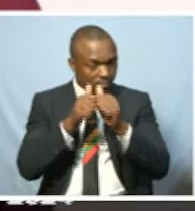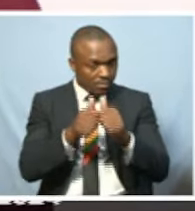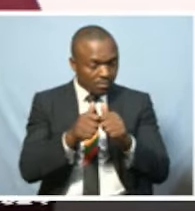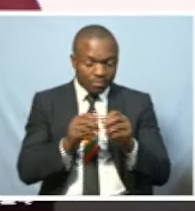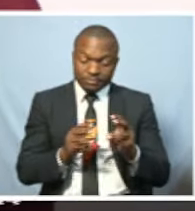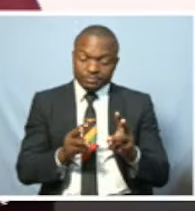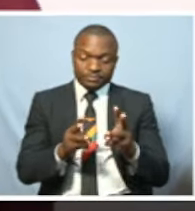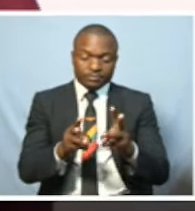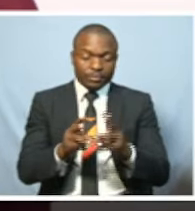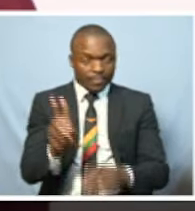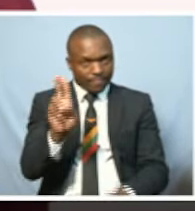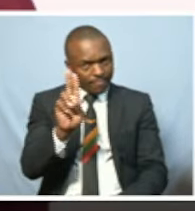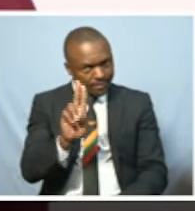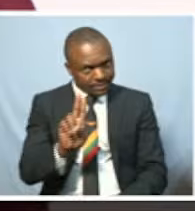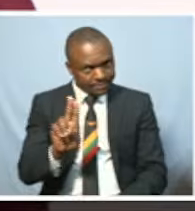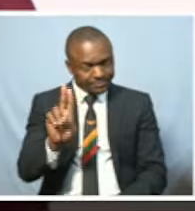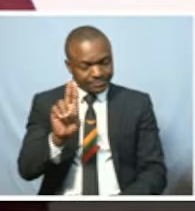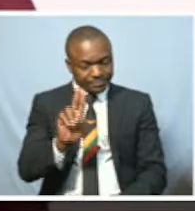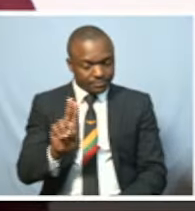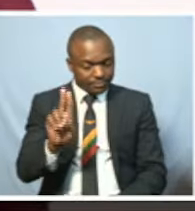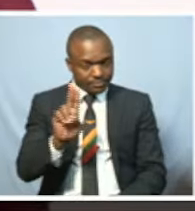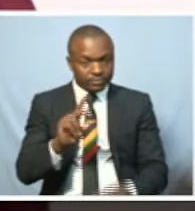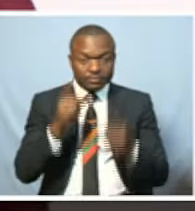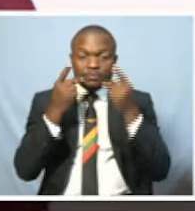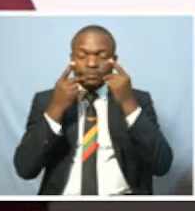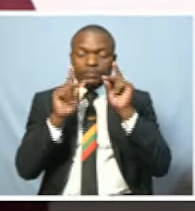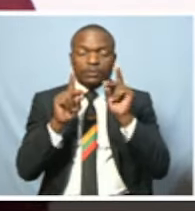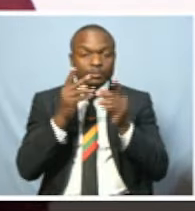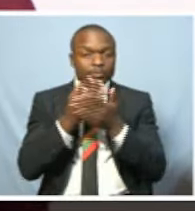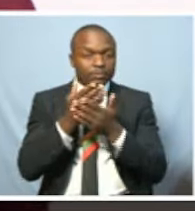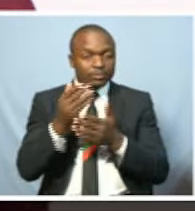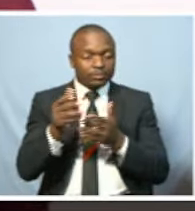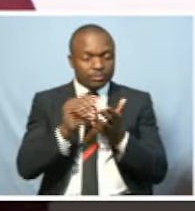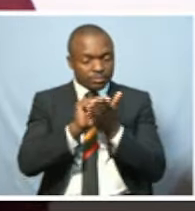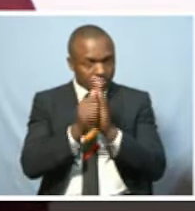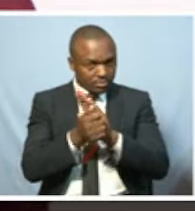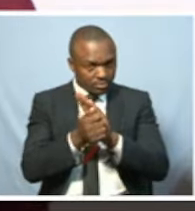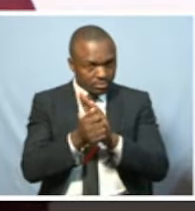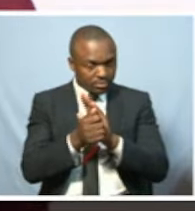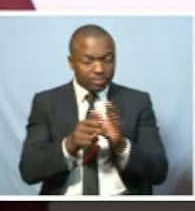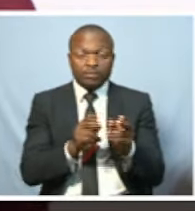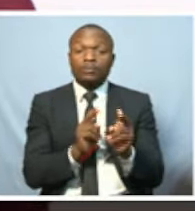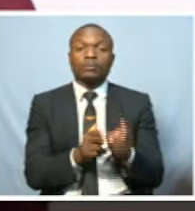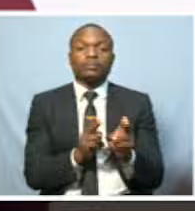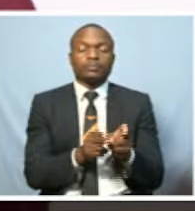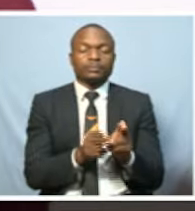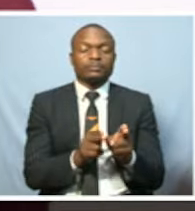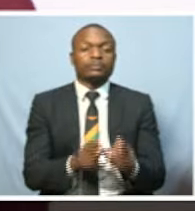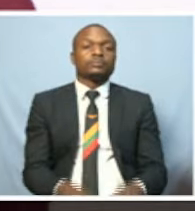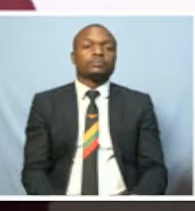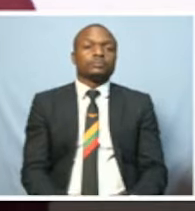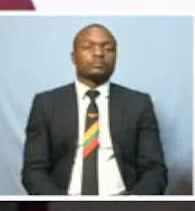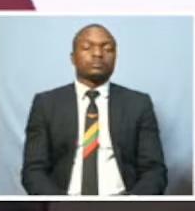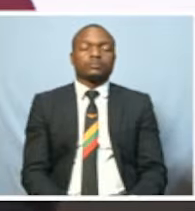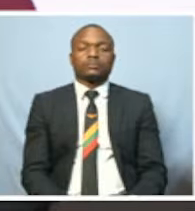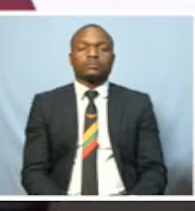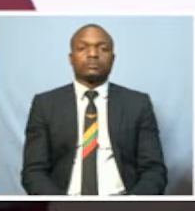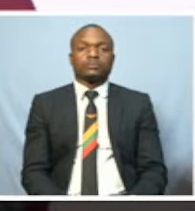criteria using the Public Procurement Act, and the responses was